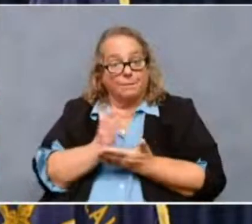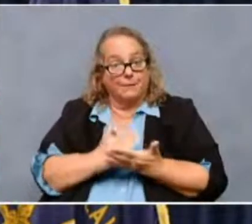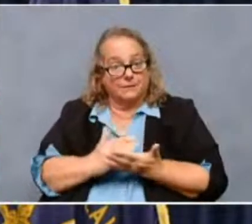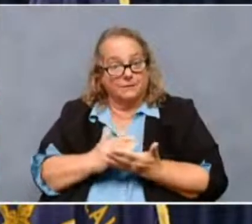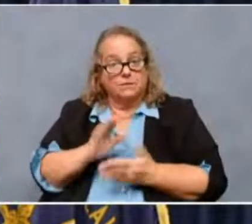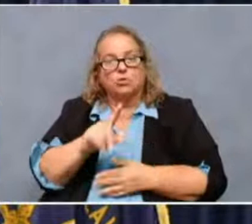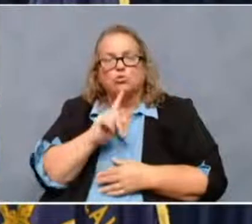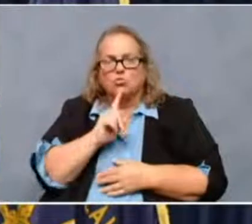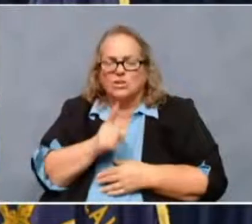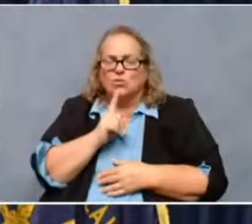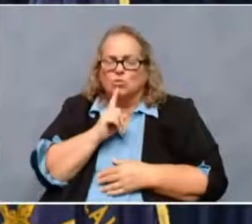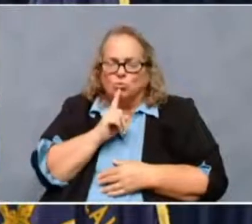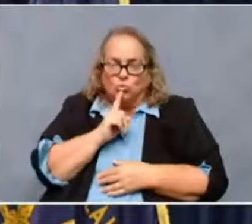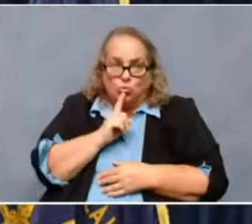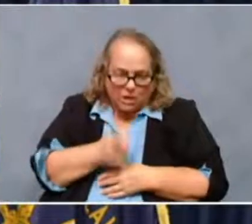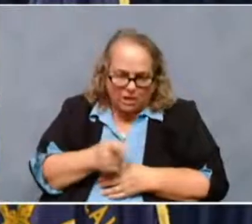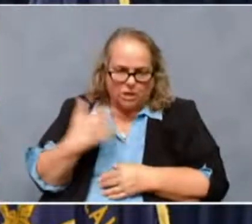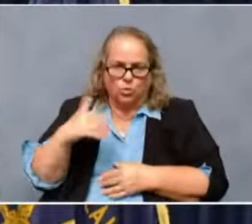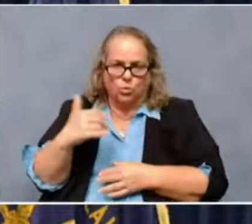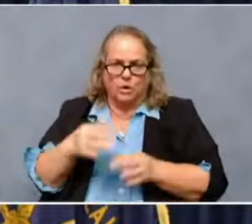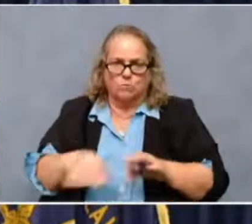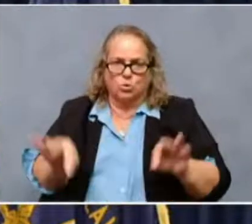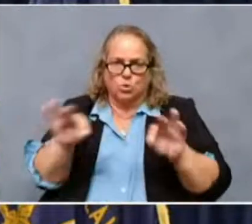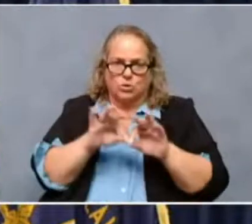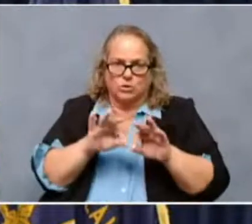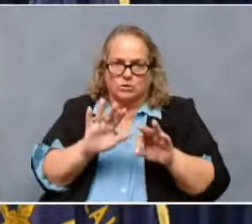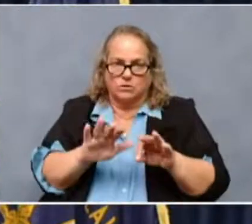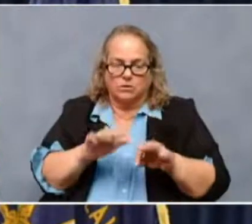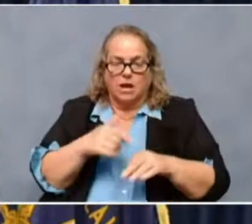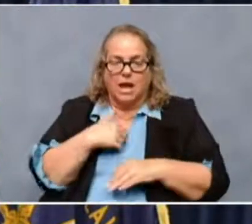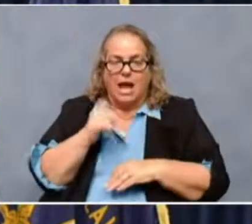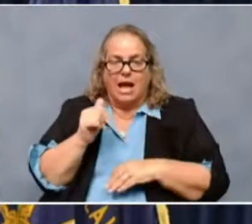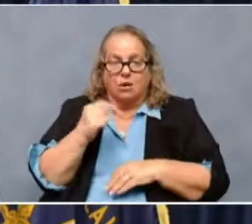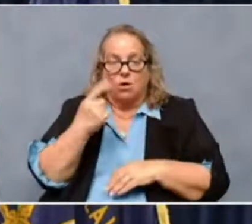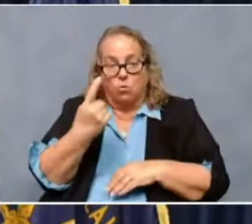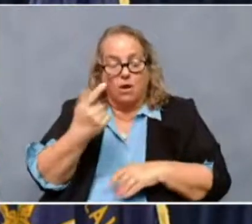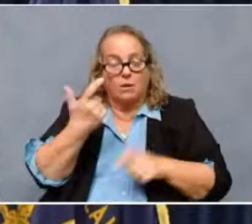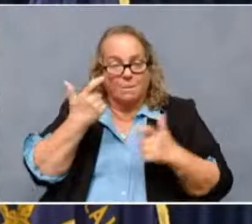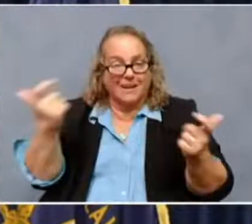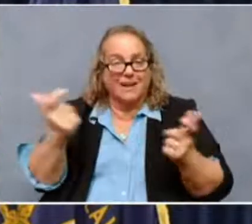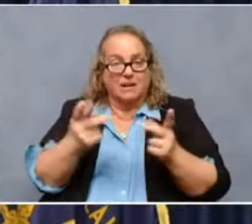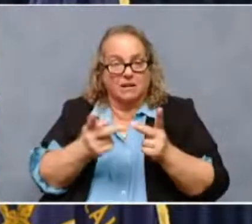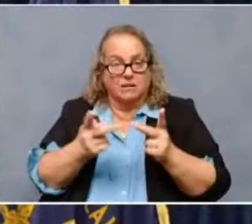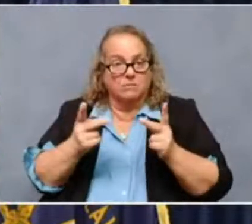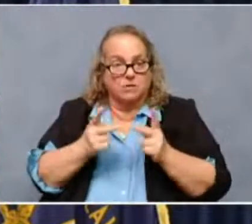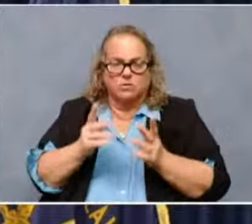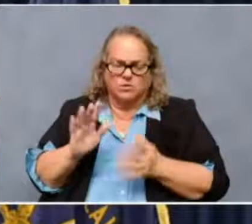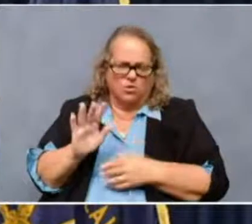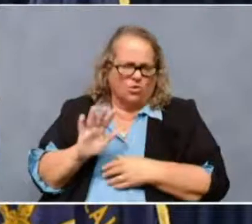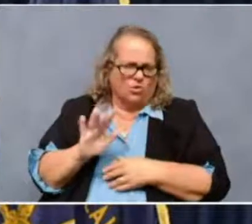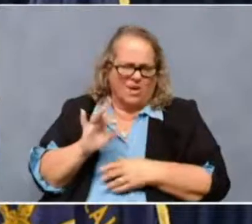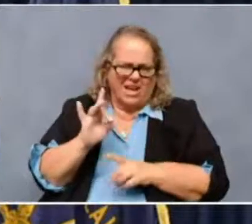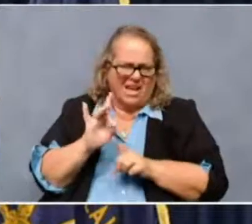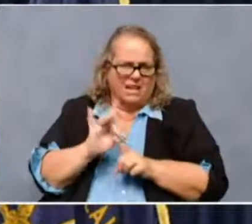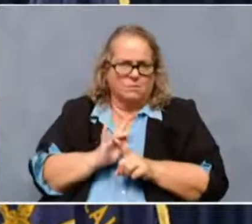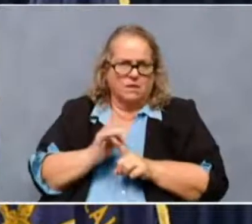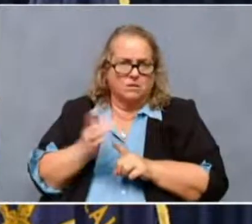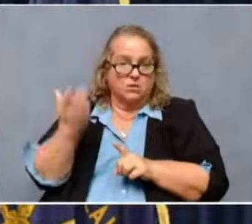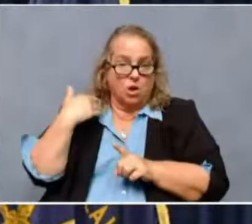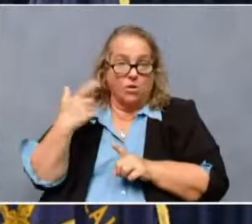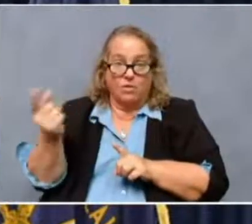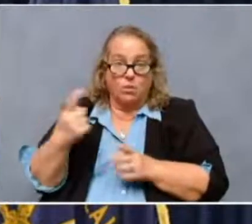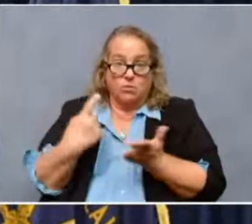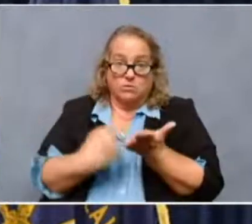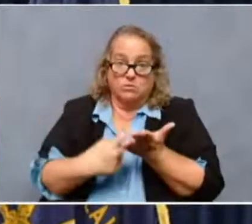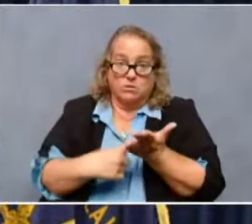important, really important. I was at one major facility 8 months ago, and they were talking about the Kentucky